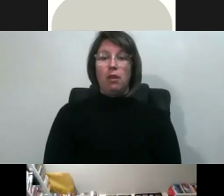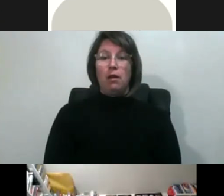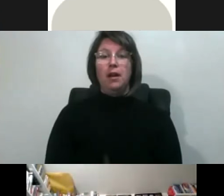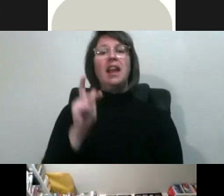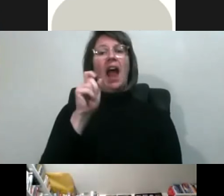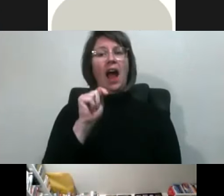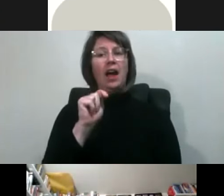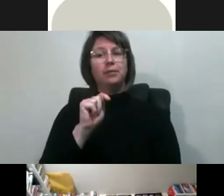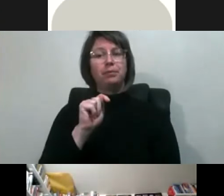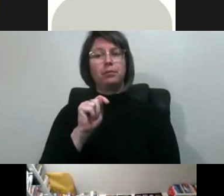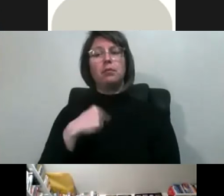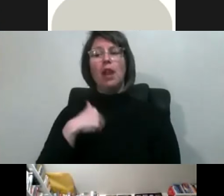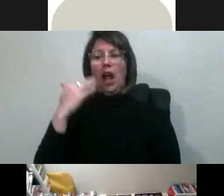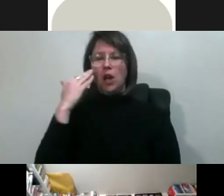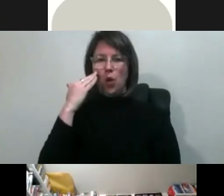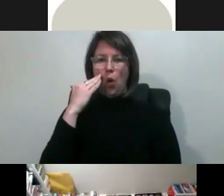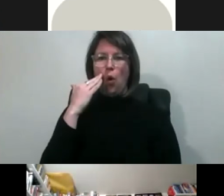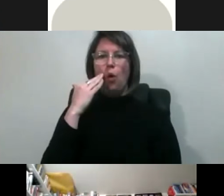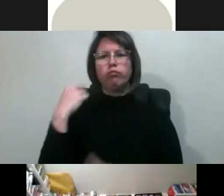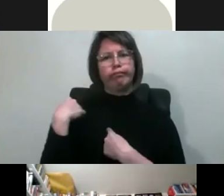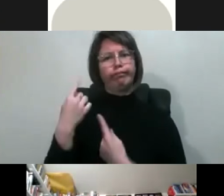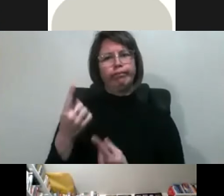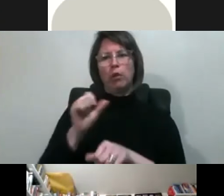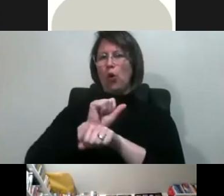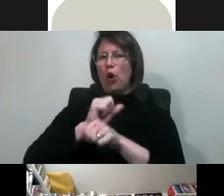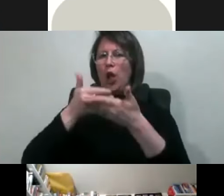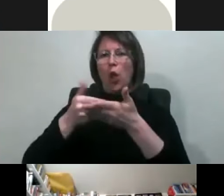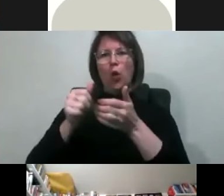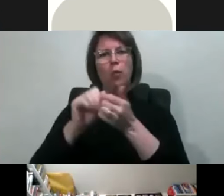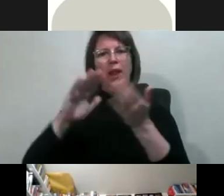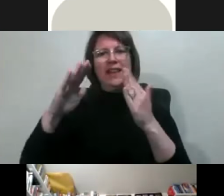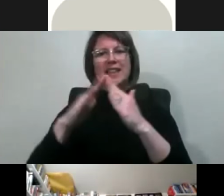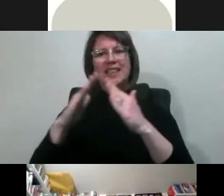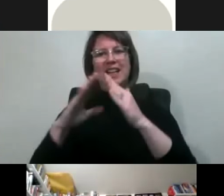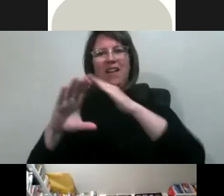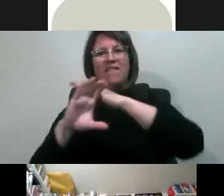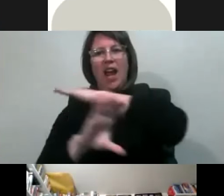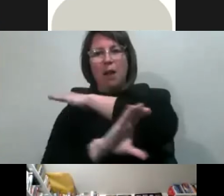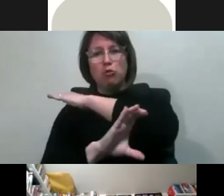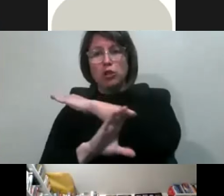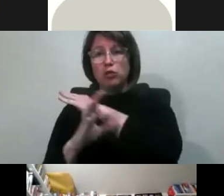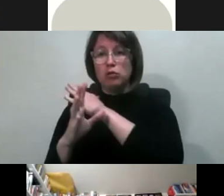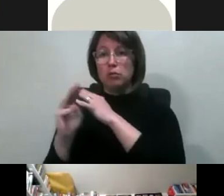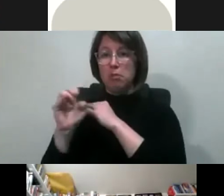Yeah, I know that we've actually been working closely with the city of Cambridge. I don't know, Melissa, if you want to speak briefly to that.